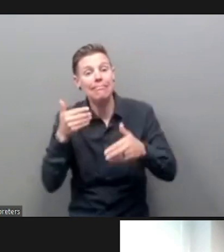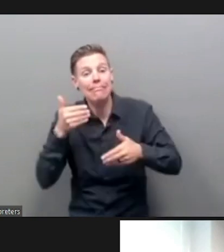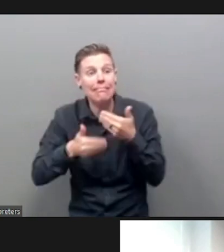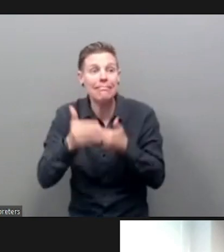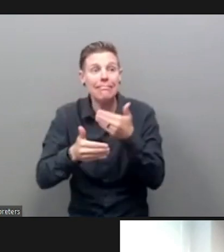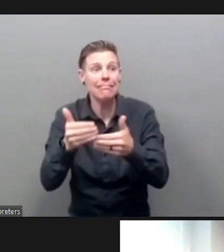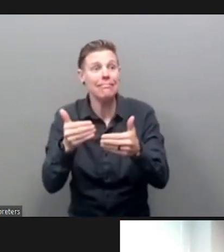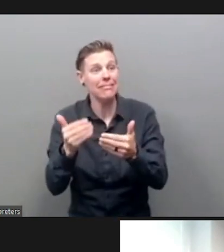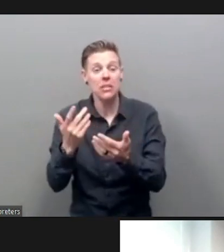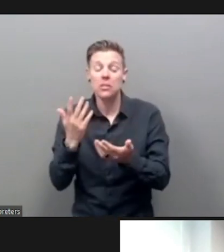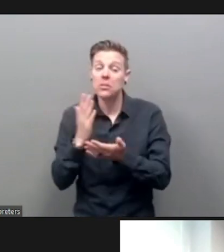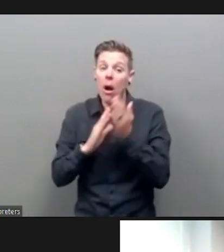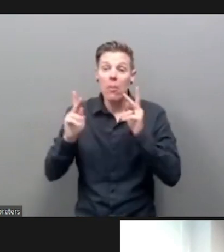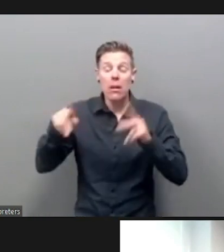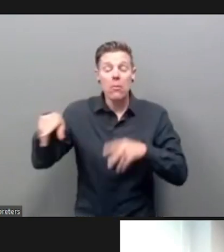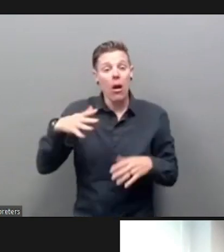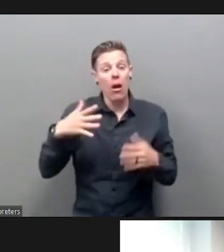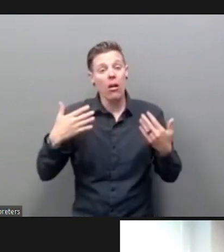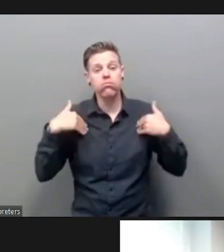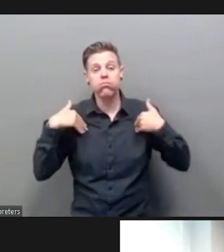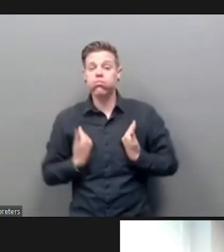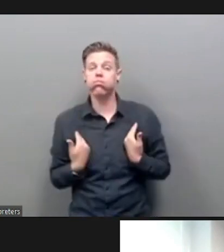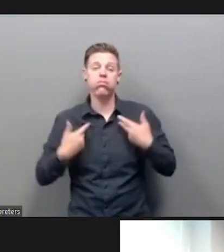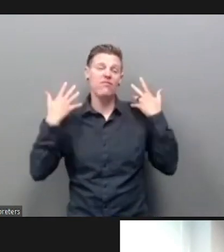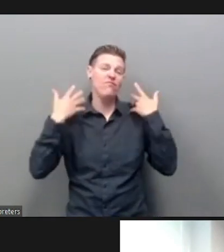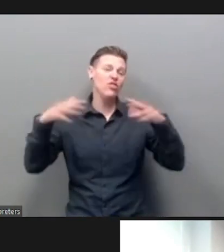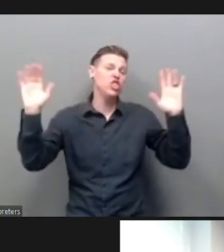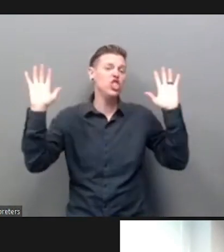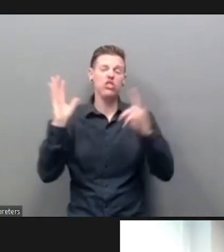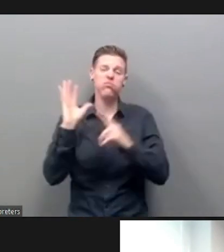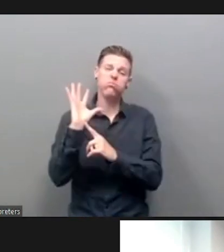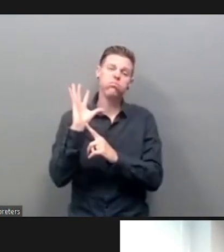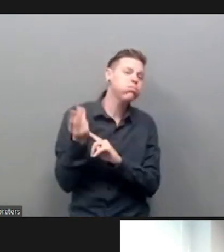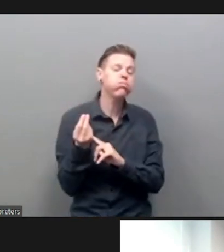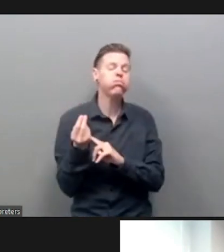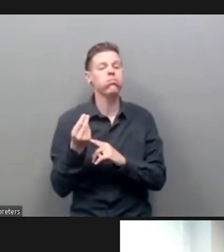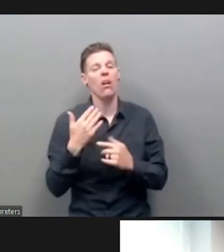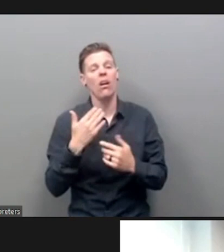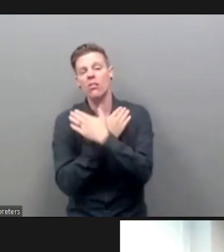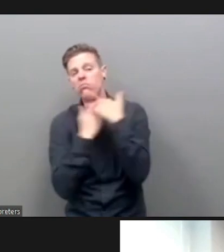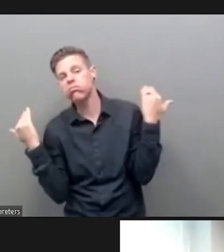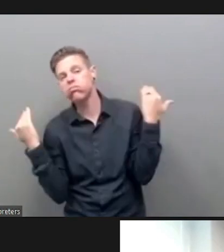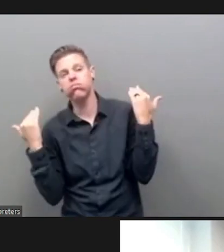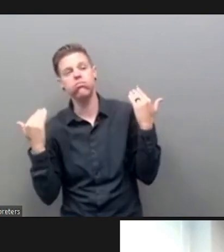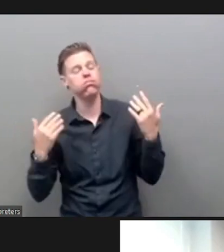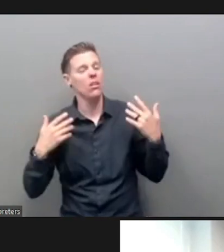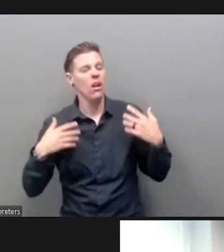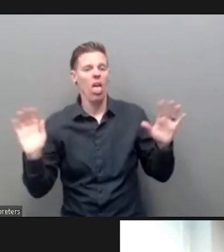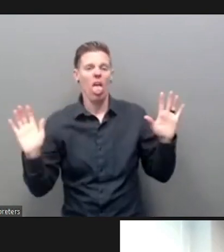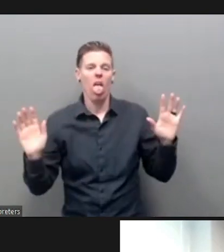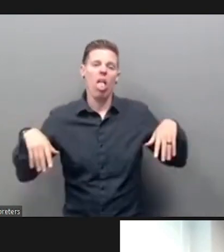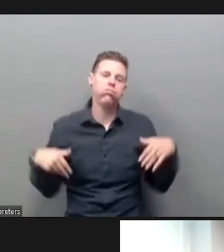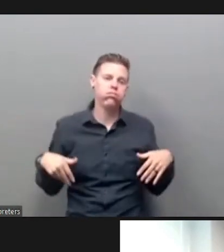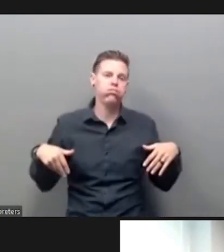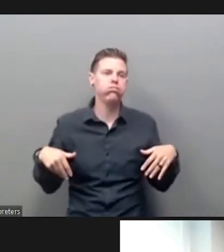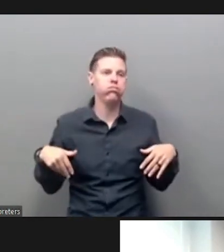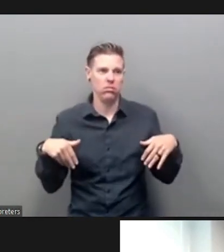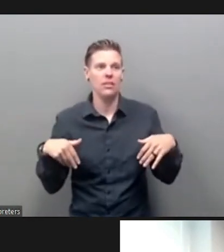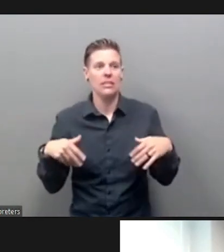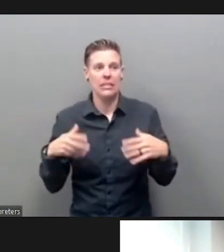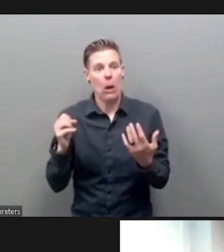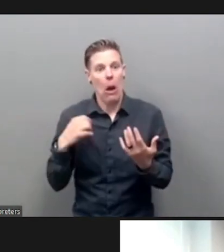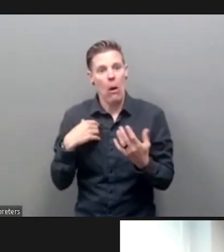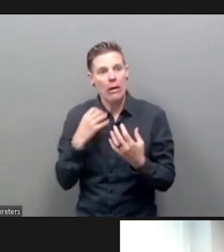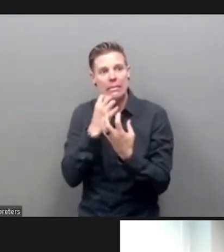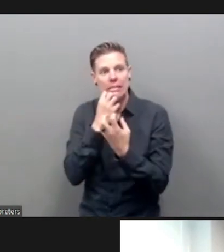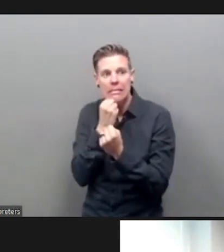hub and spoke model to support one another. And we know that there are times when different parts of the state see more of a surge than others,